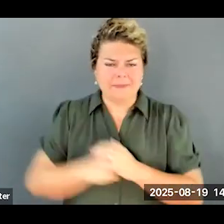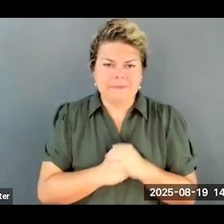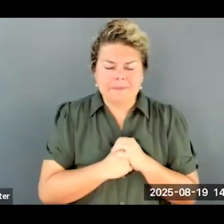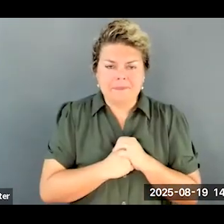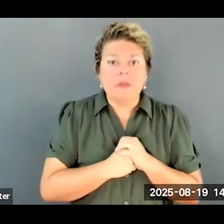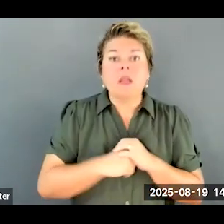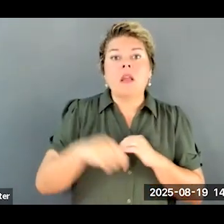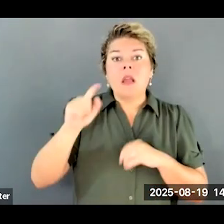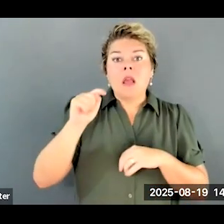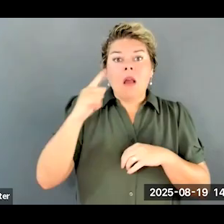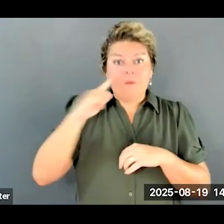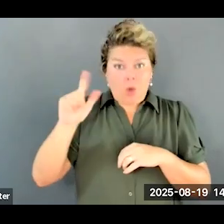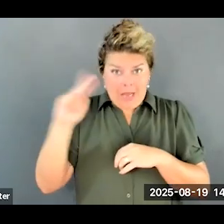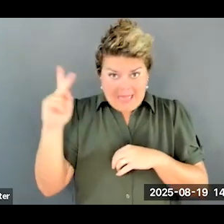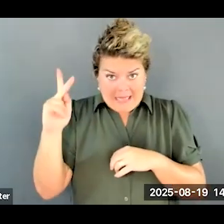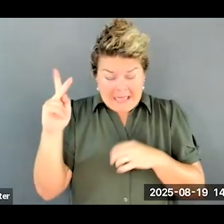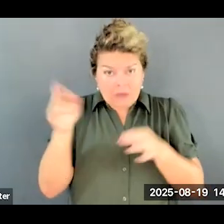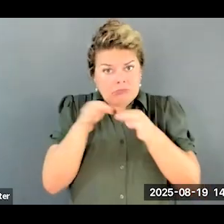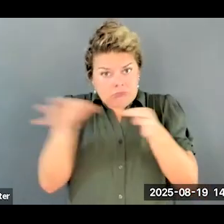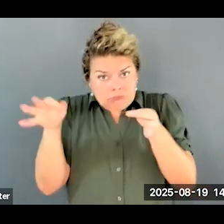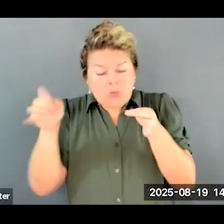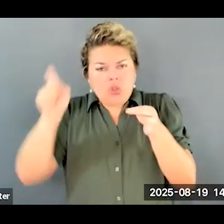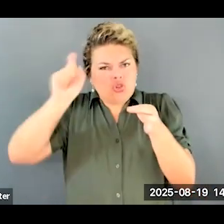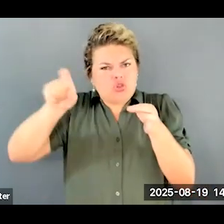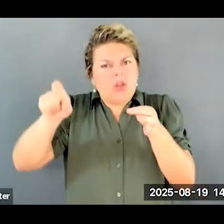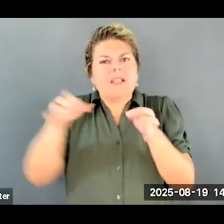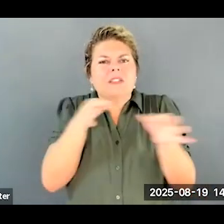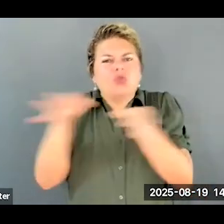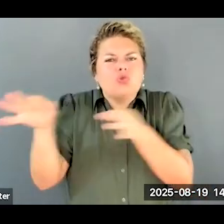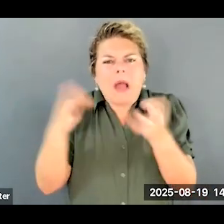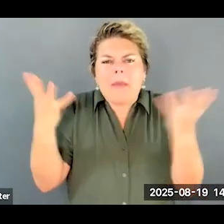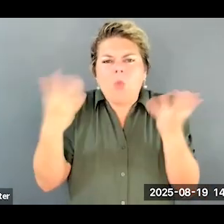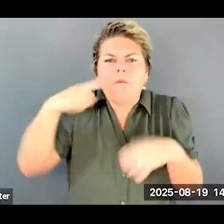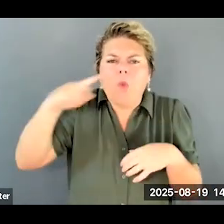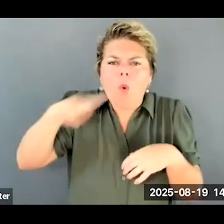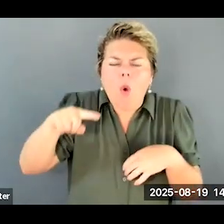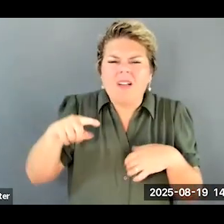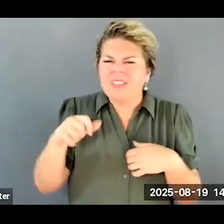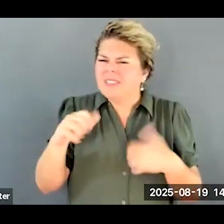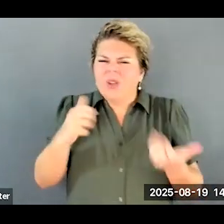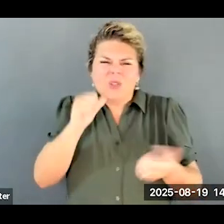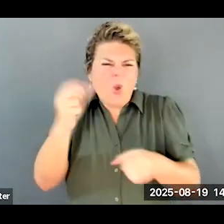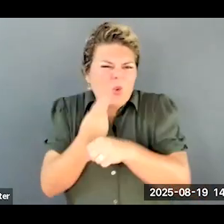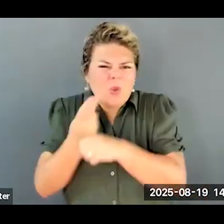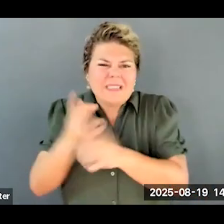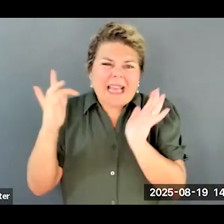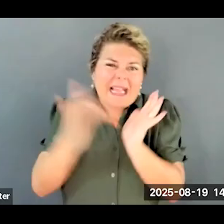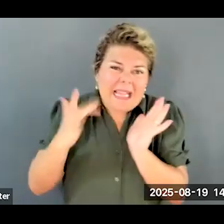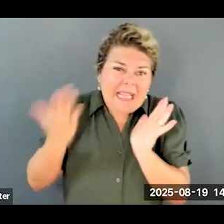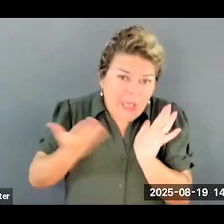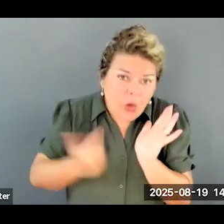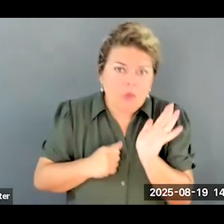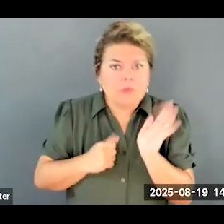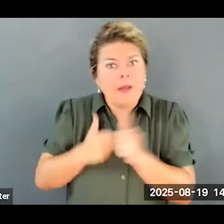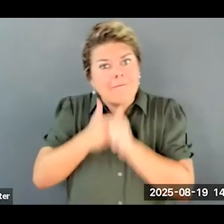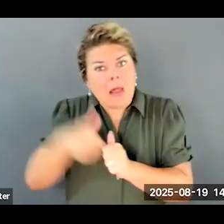Additionally, the text for the link should describe what happens when it's clicked. So we want to avoid things like click here or follow this link, as